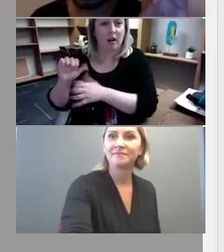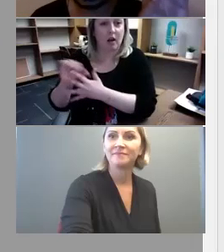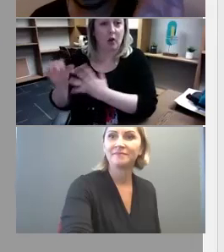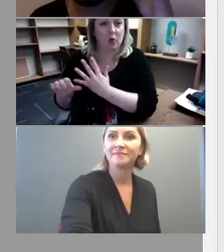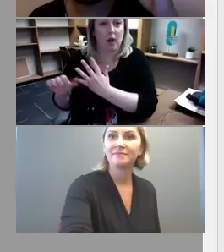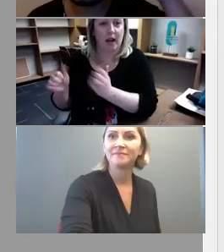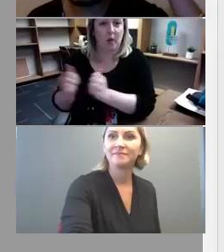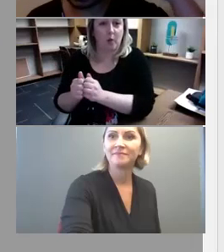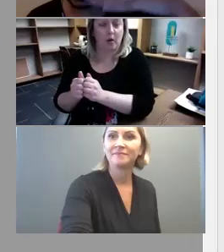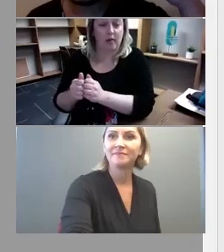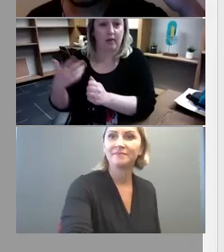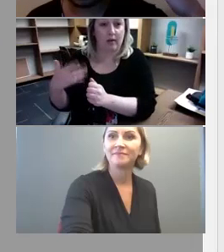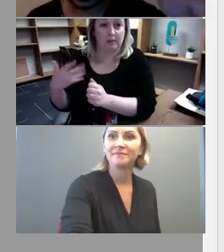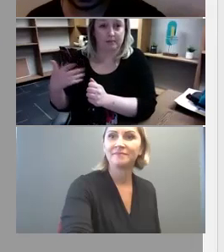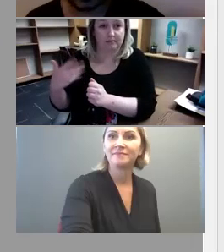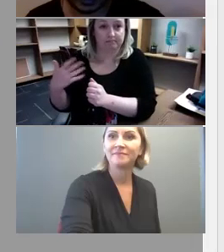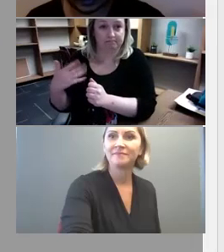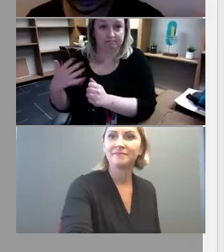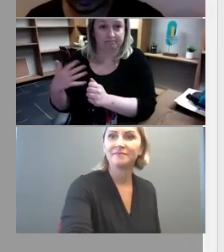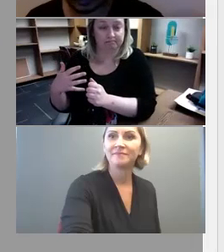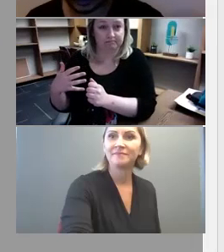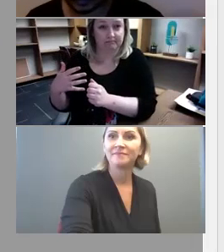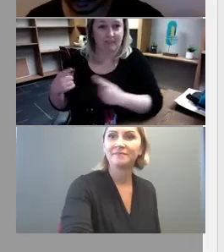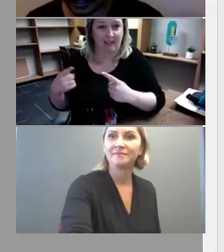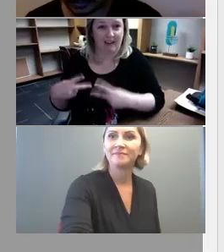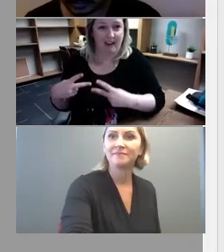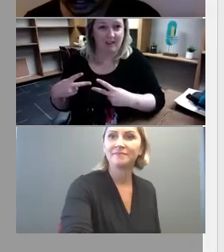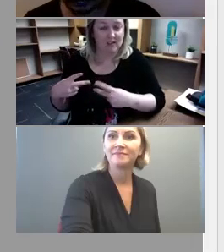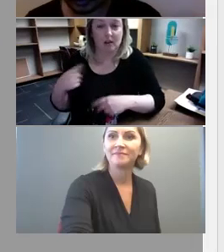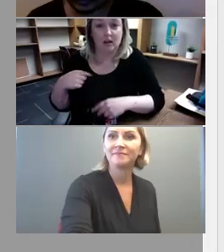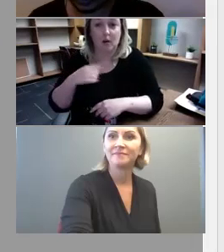halves of our array, we are actually going to call it up to the